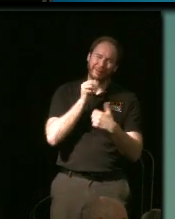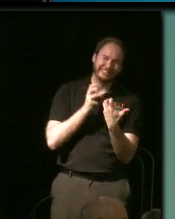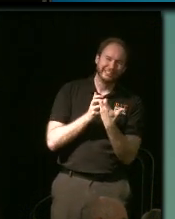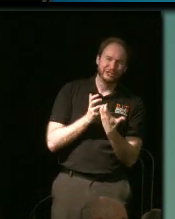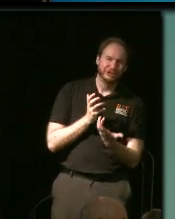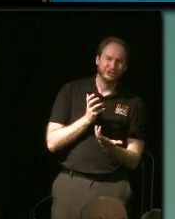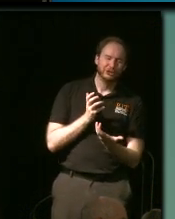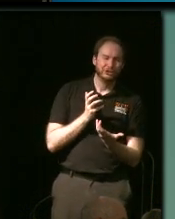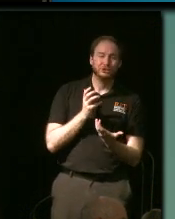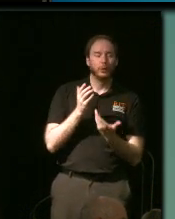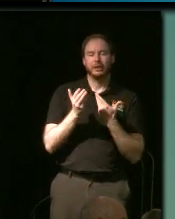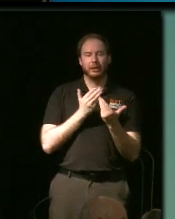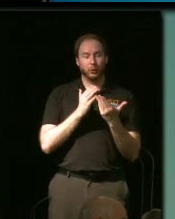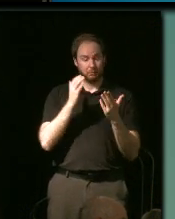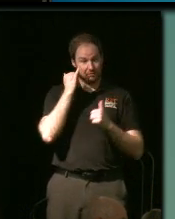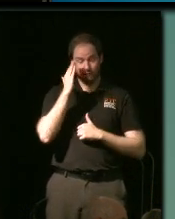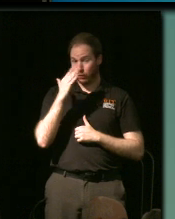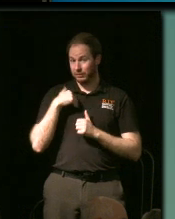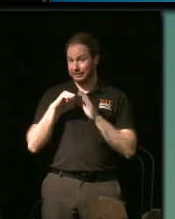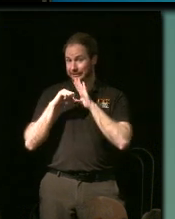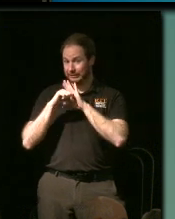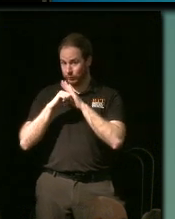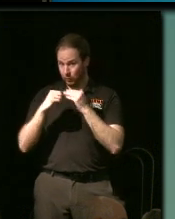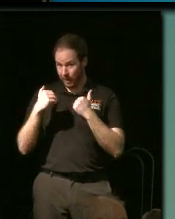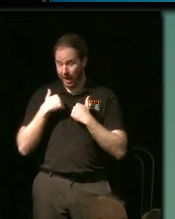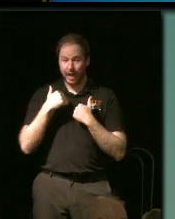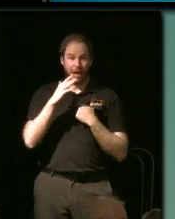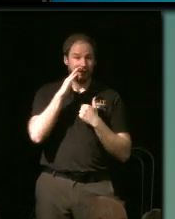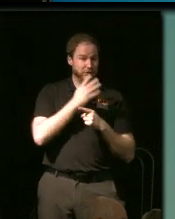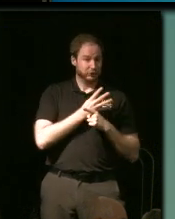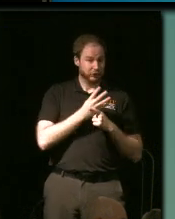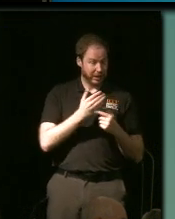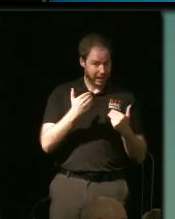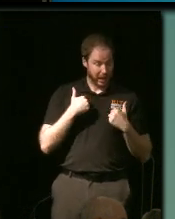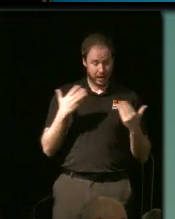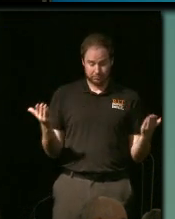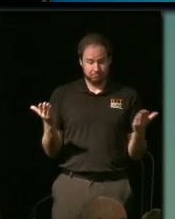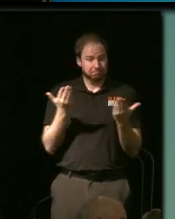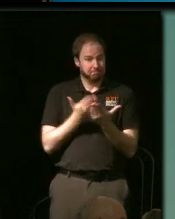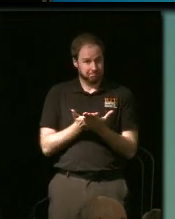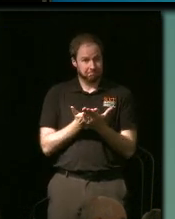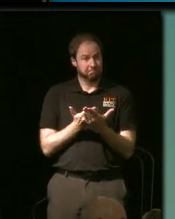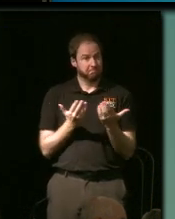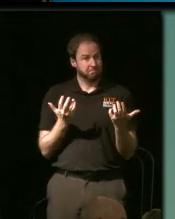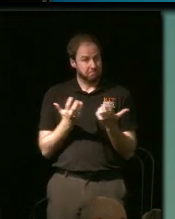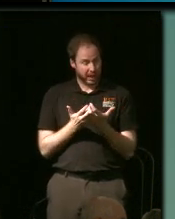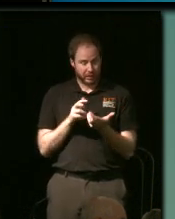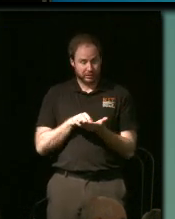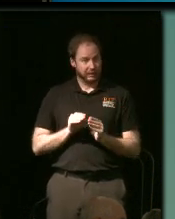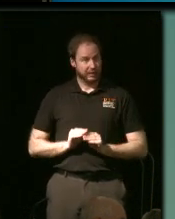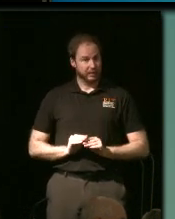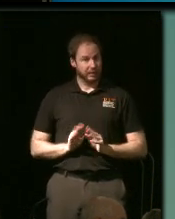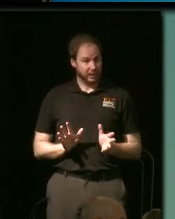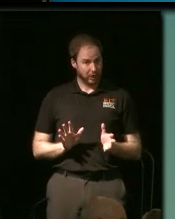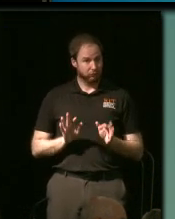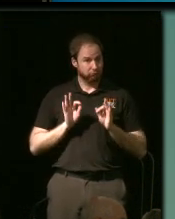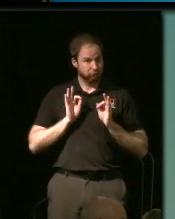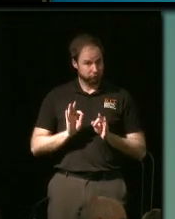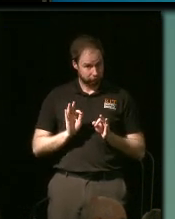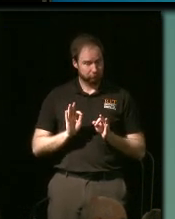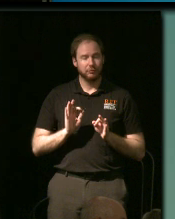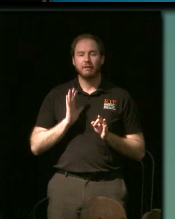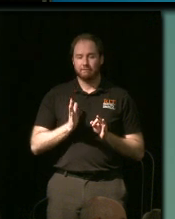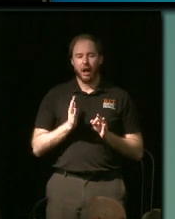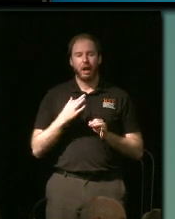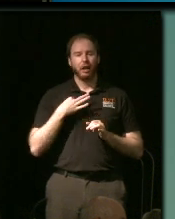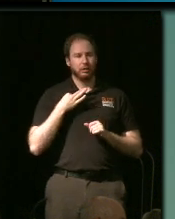Once you have a clear phenotype and a clear genotype, that is a clear clinical diagnosis and a clear gene diagnosis, then you